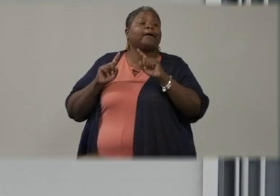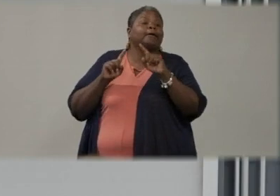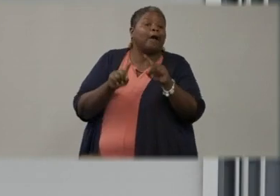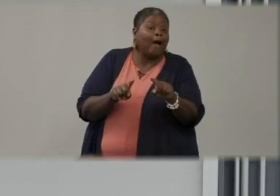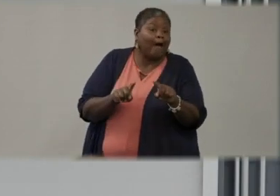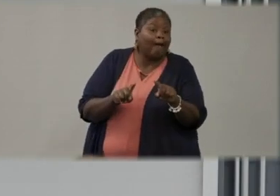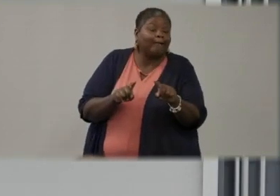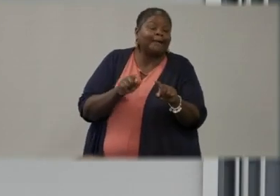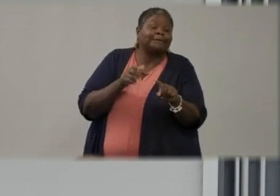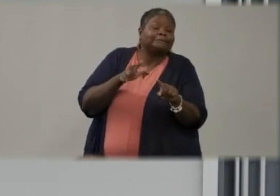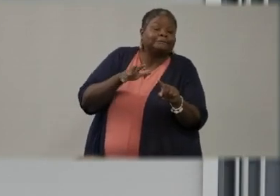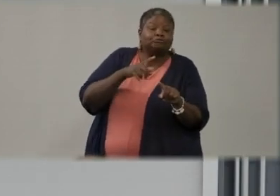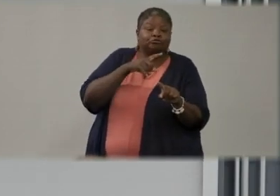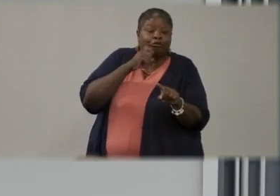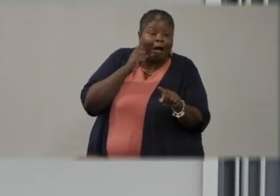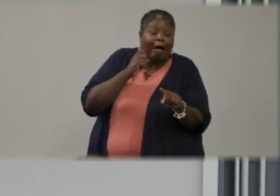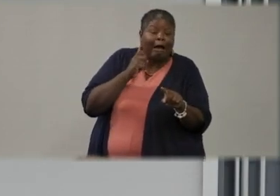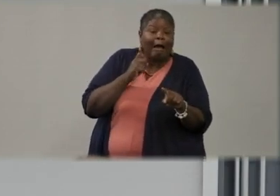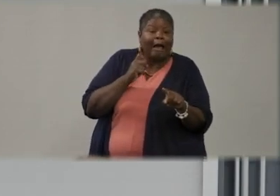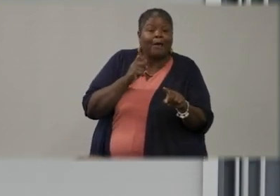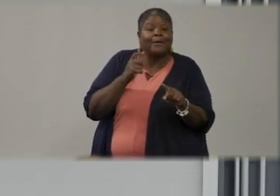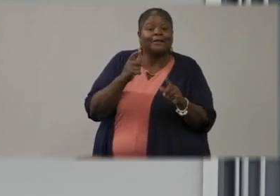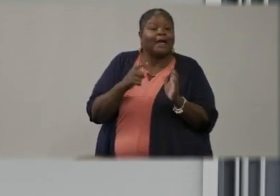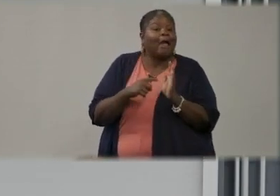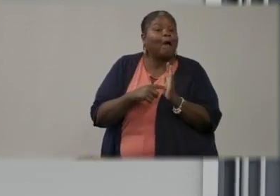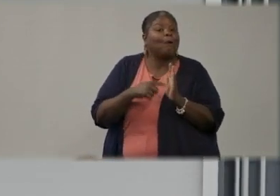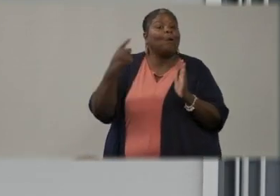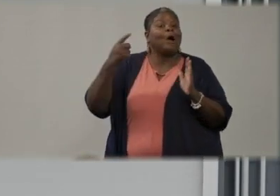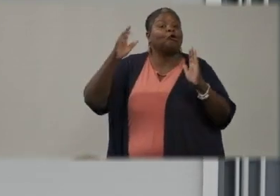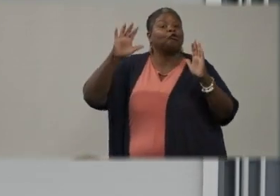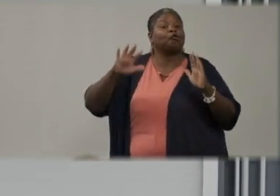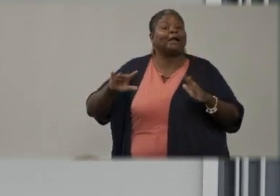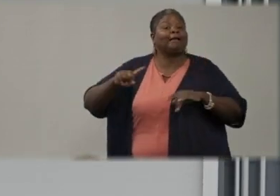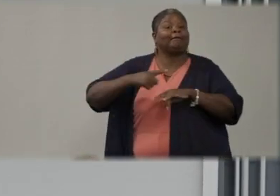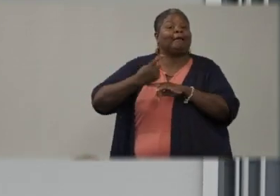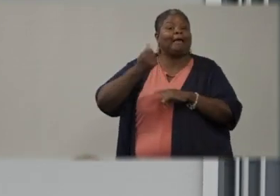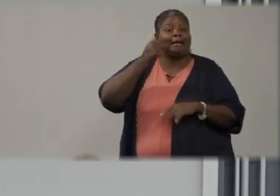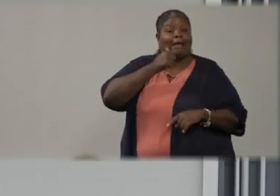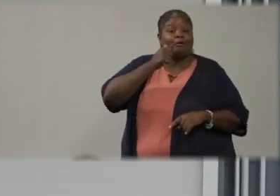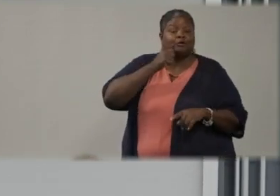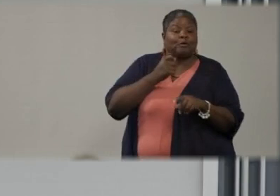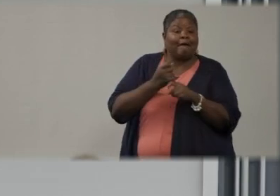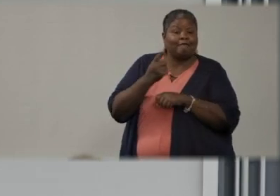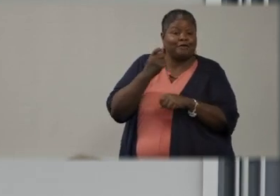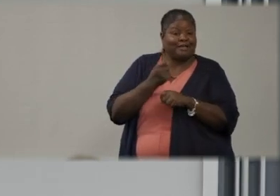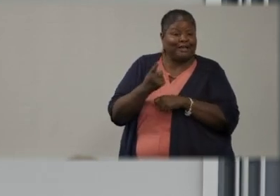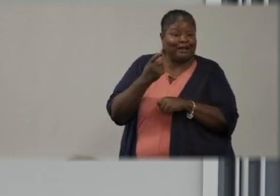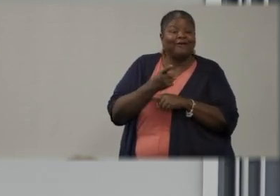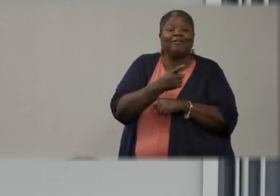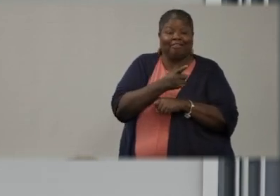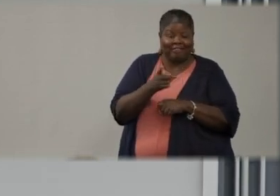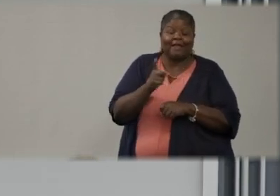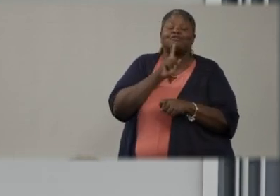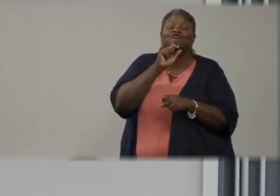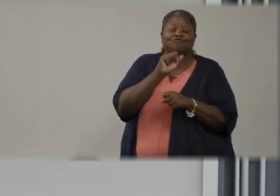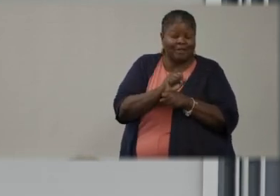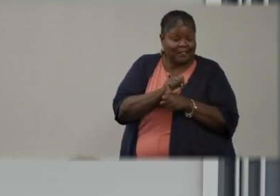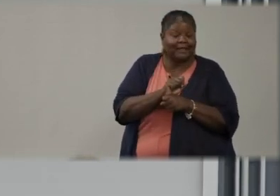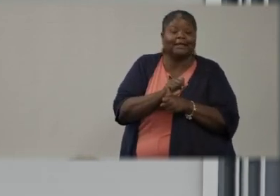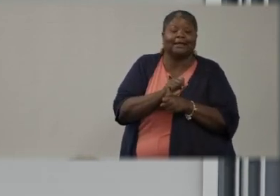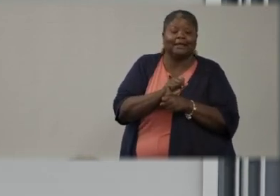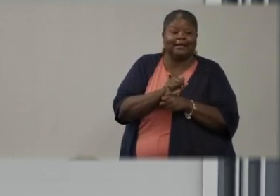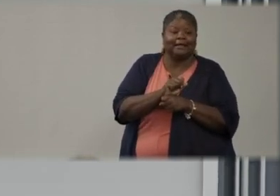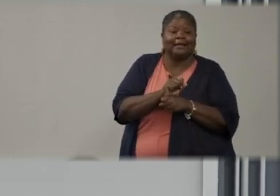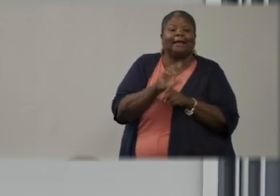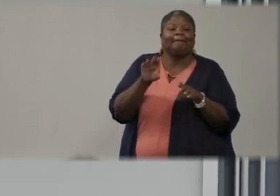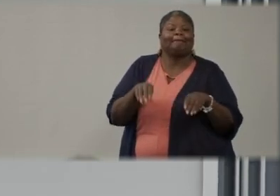so dry. It's like we get that one rainy day in Arizona every year. They really,